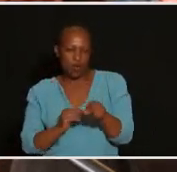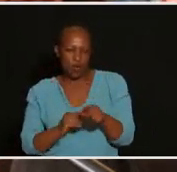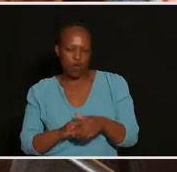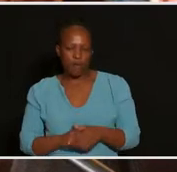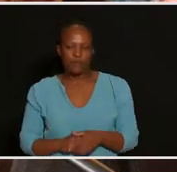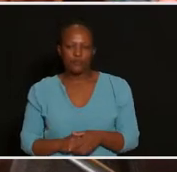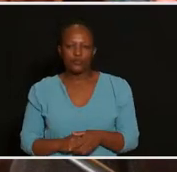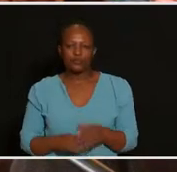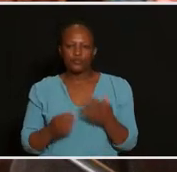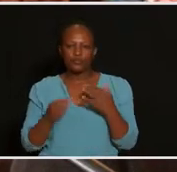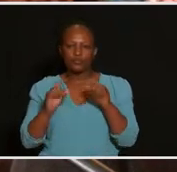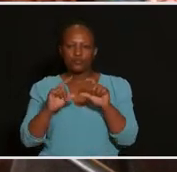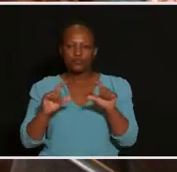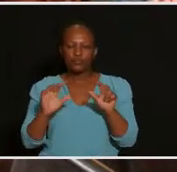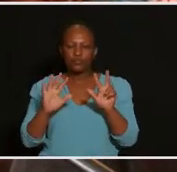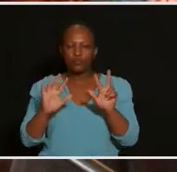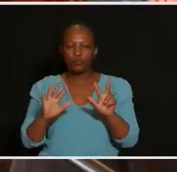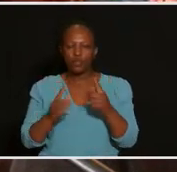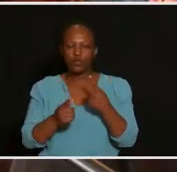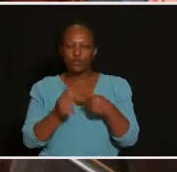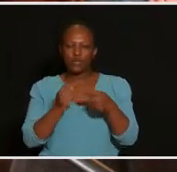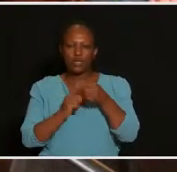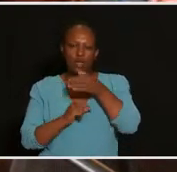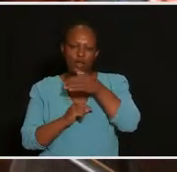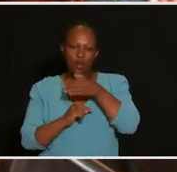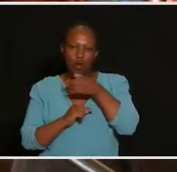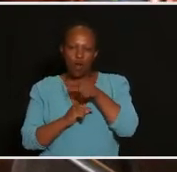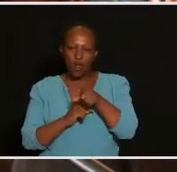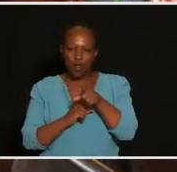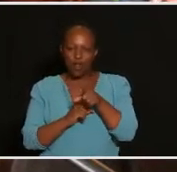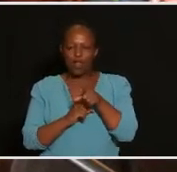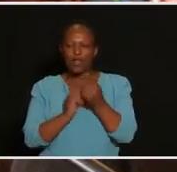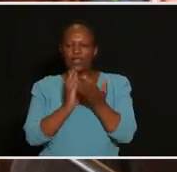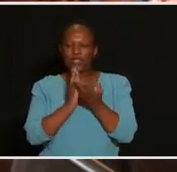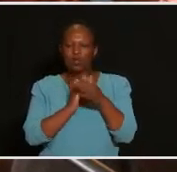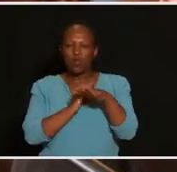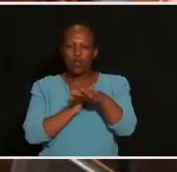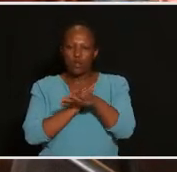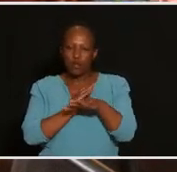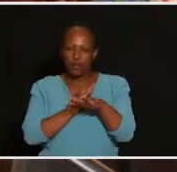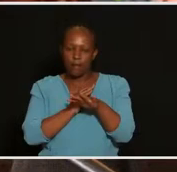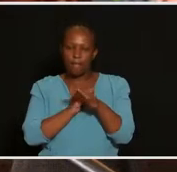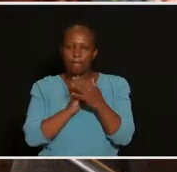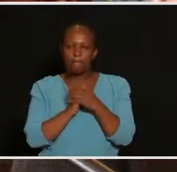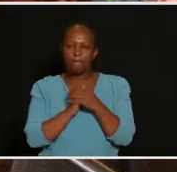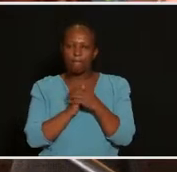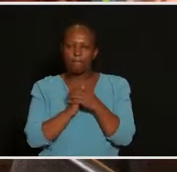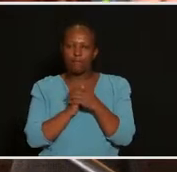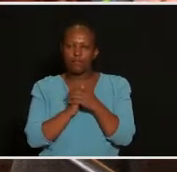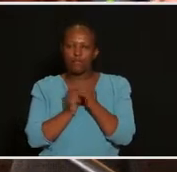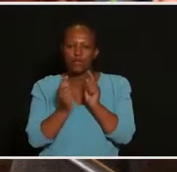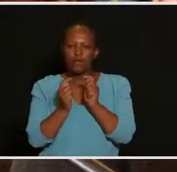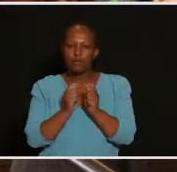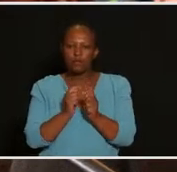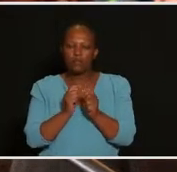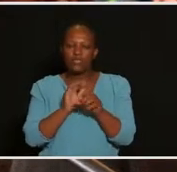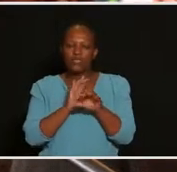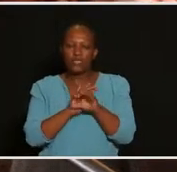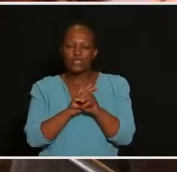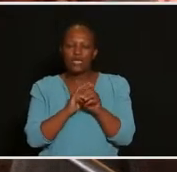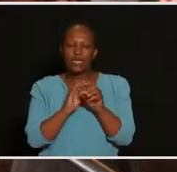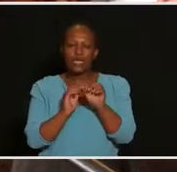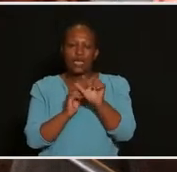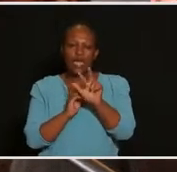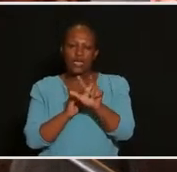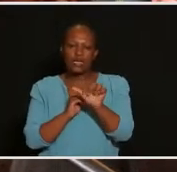on close 8 the sale of alcohol on school premises amending section 8A of sassa